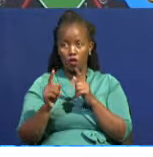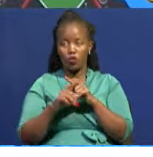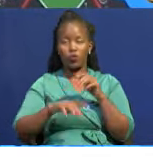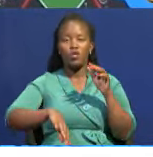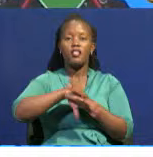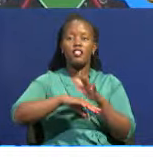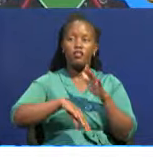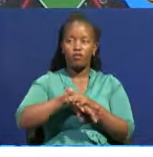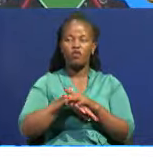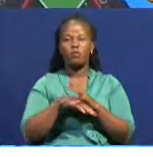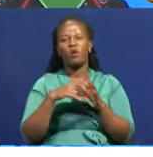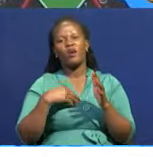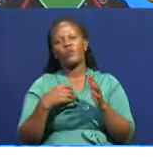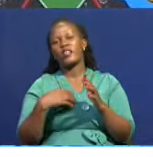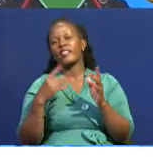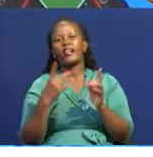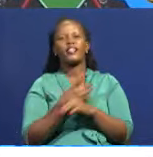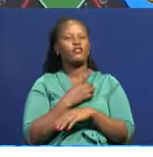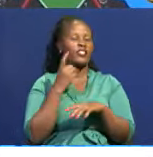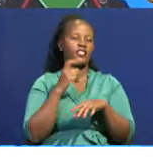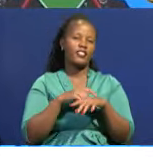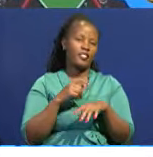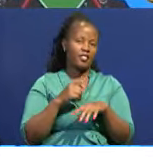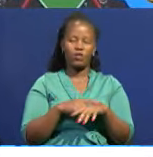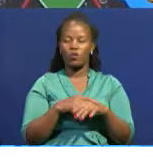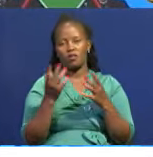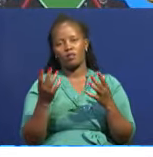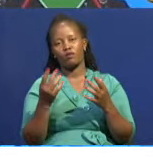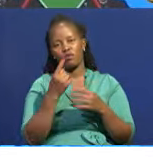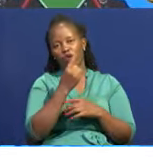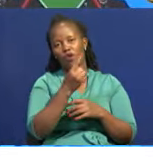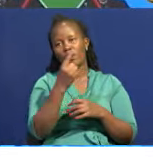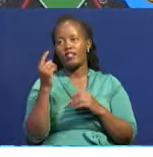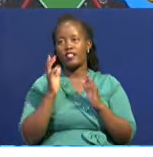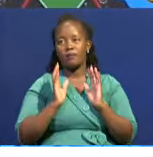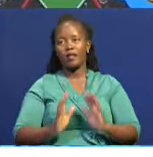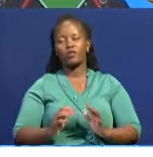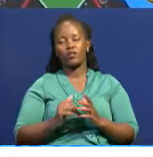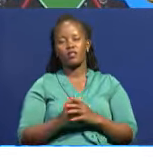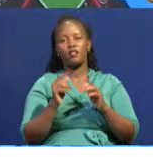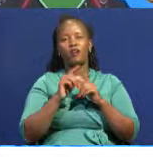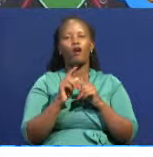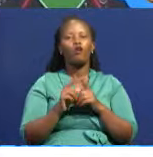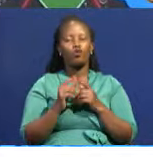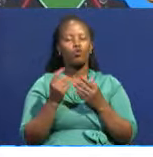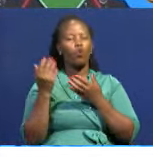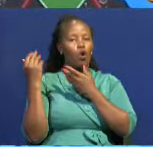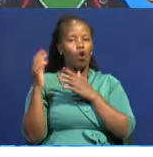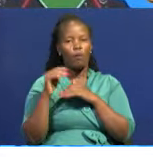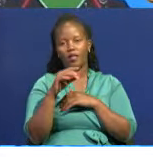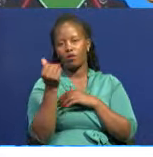then we had the Messis of this world, and now we are looking forward to seeing other players